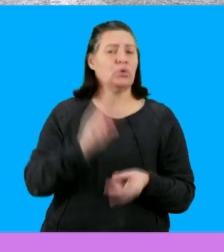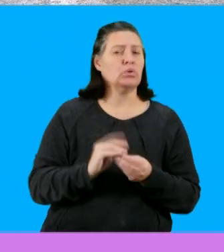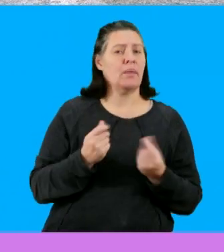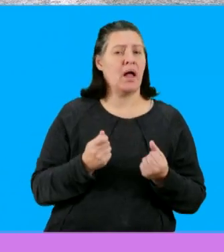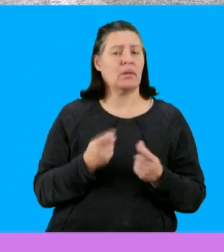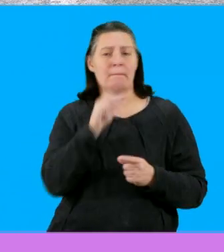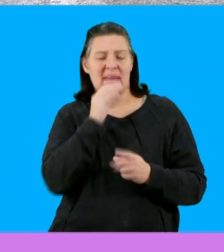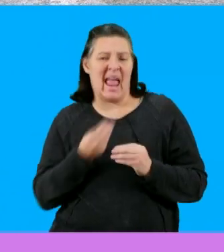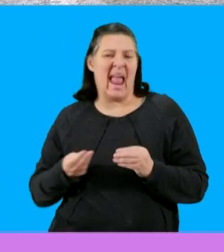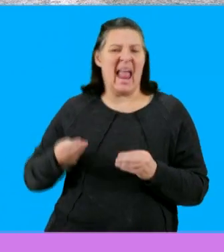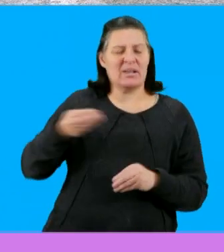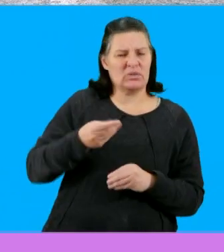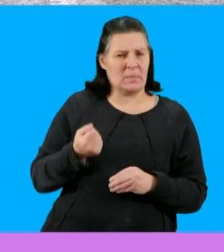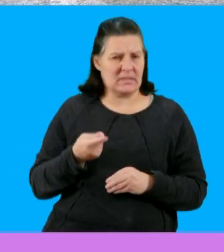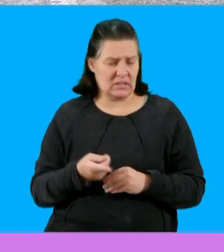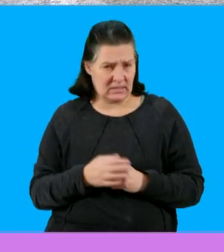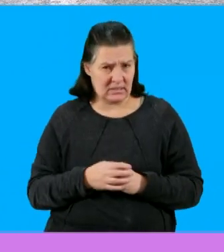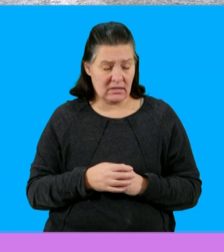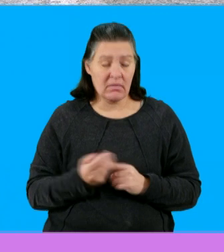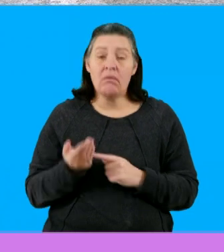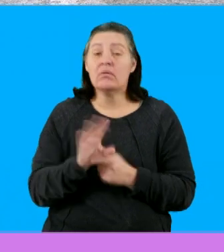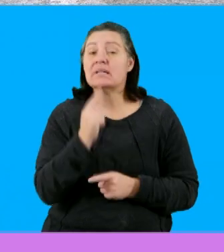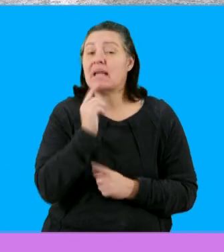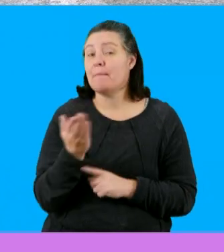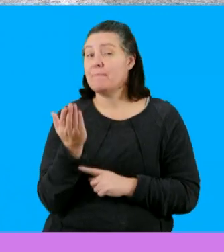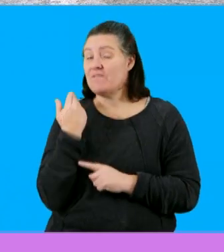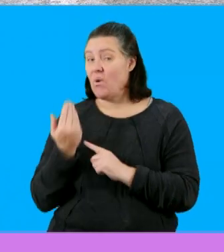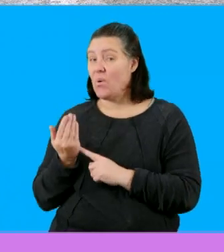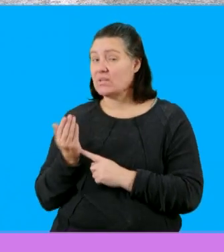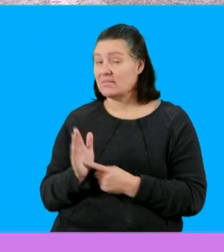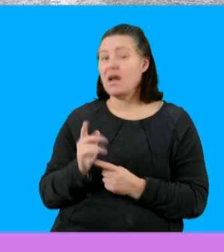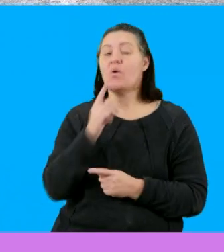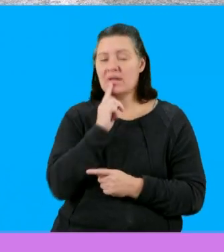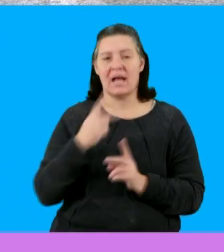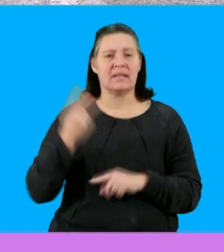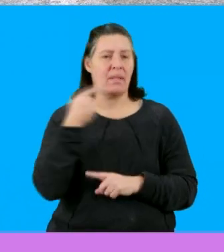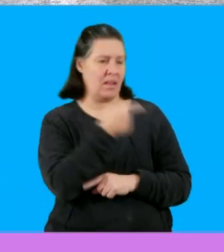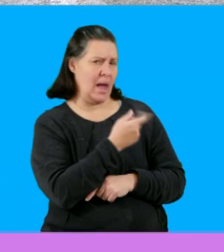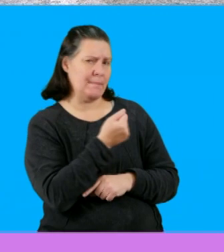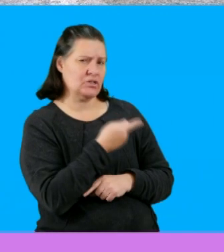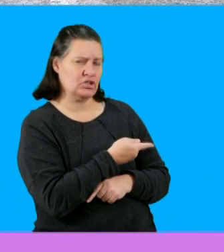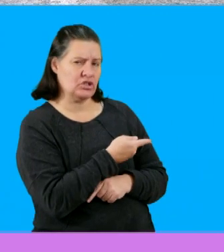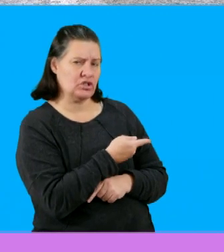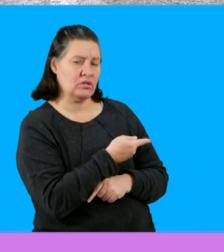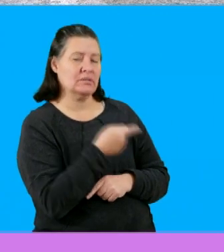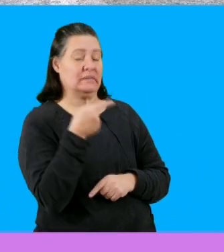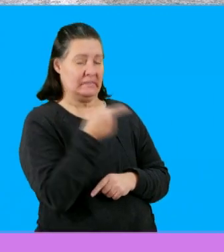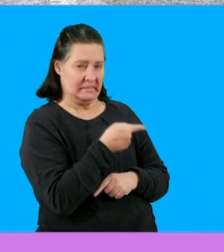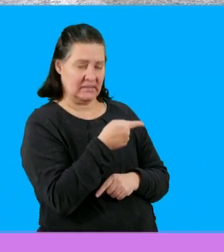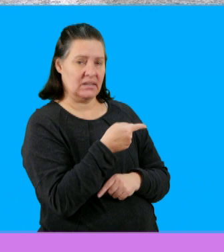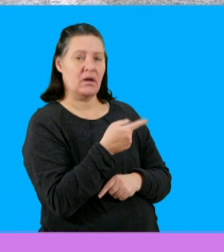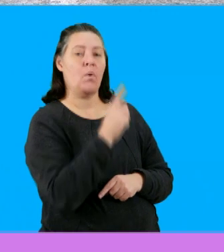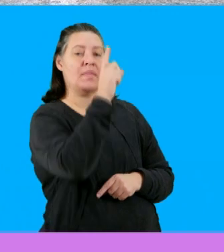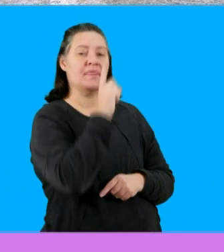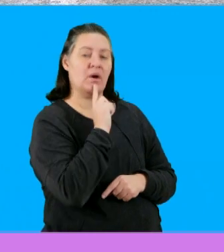will be interest? Okay, remember we've indicated in the previous slide. Let me just double check that amount. Right here,